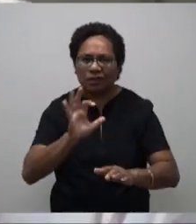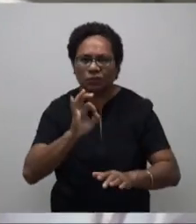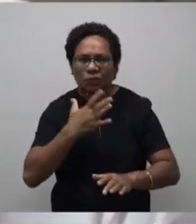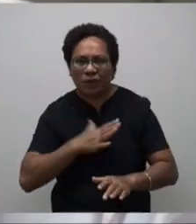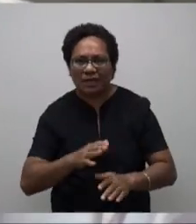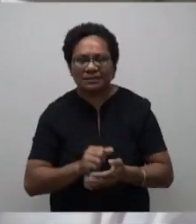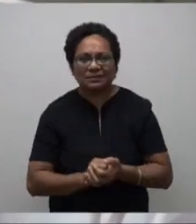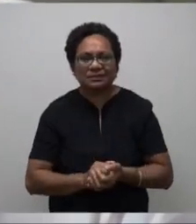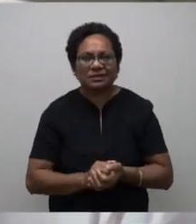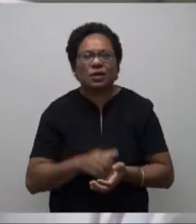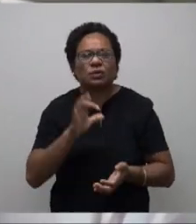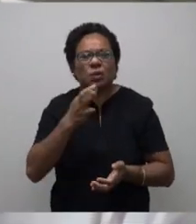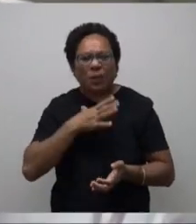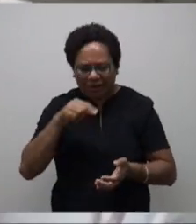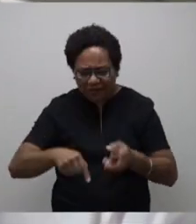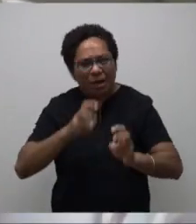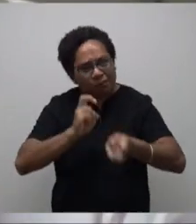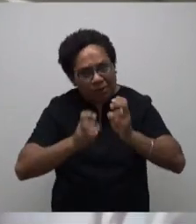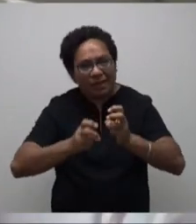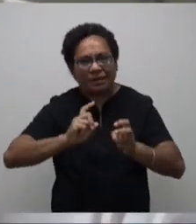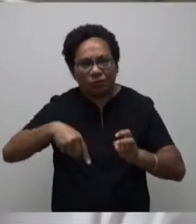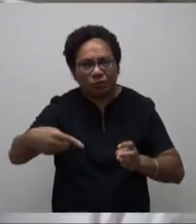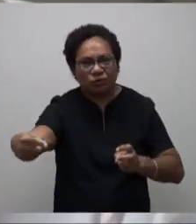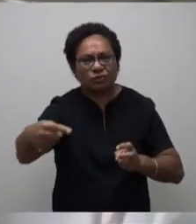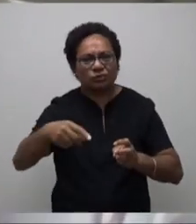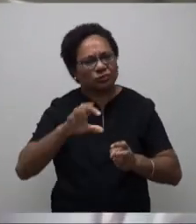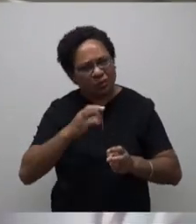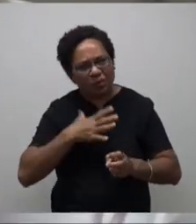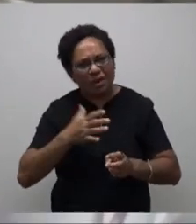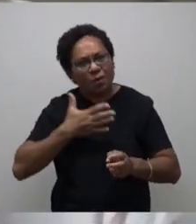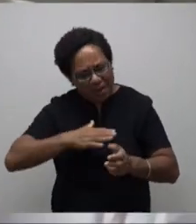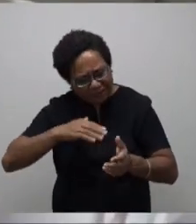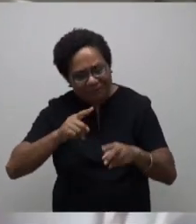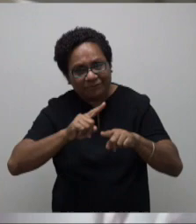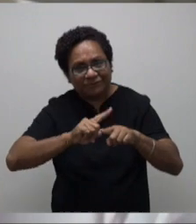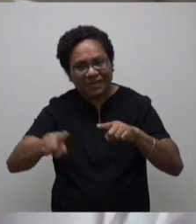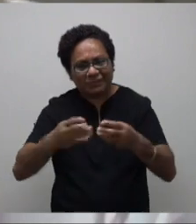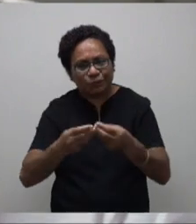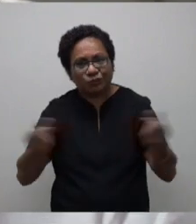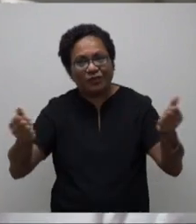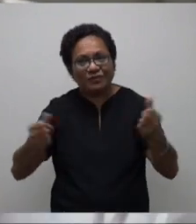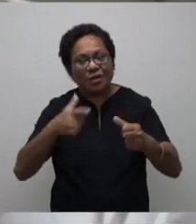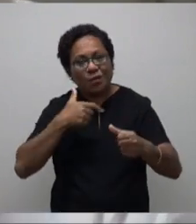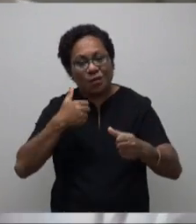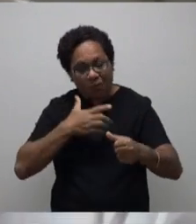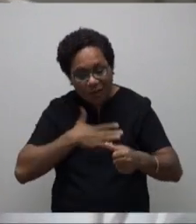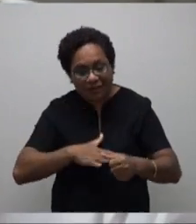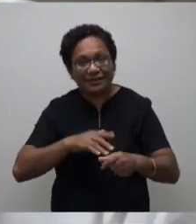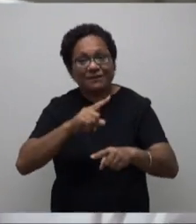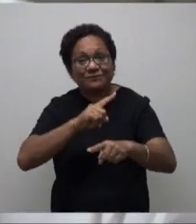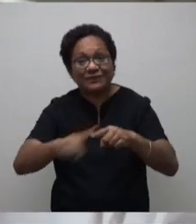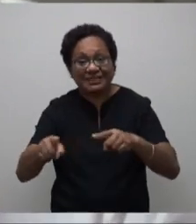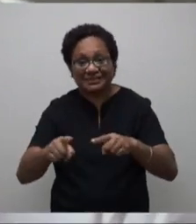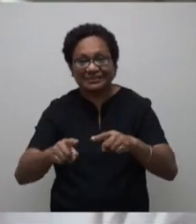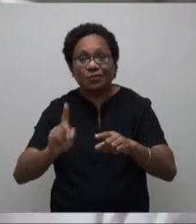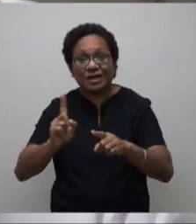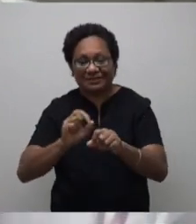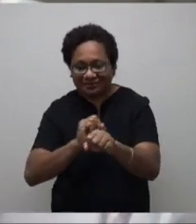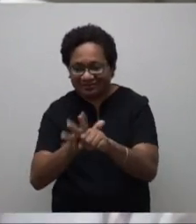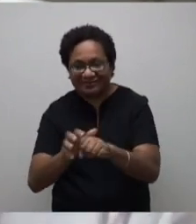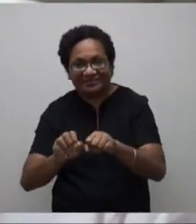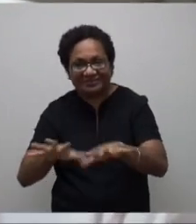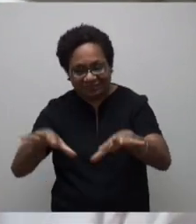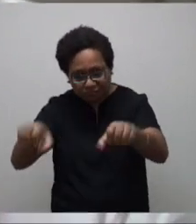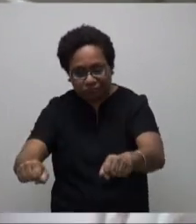with the socio-economic consequences of the pandemic forever. When it is your turn to be vaccinated, come forward. I